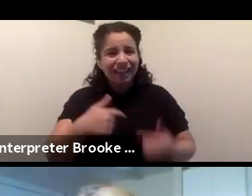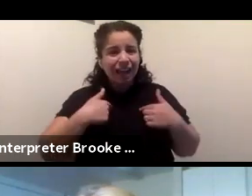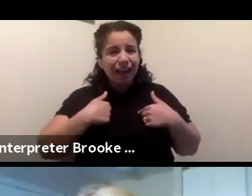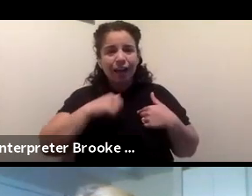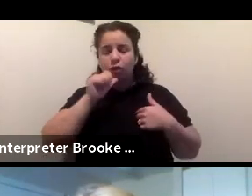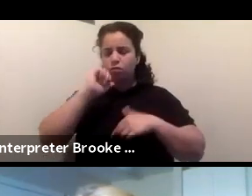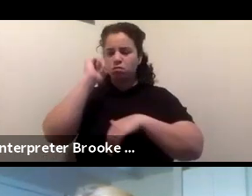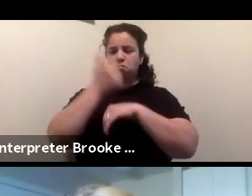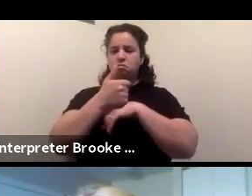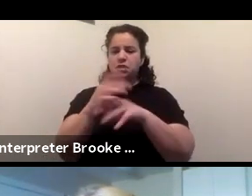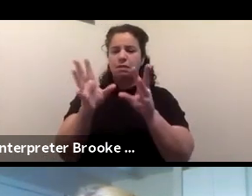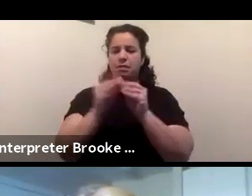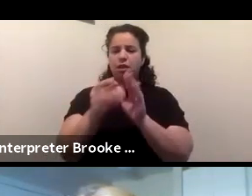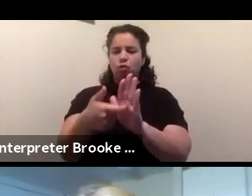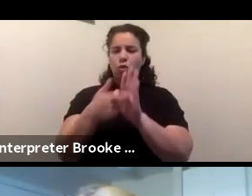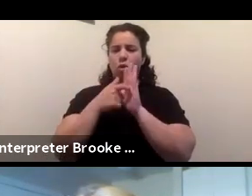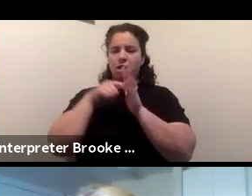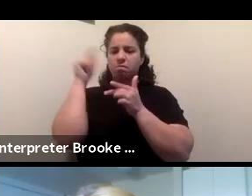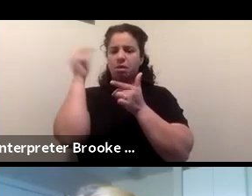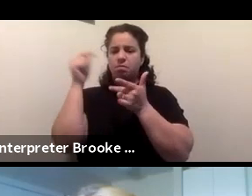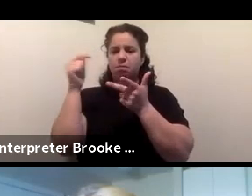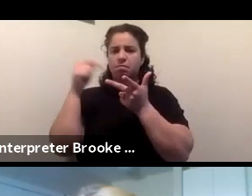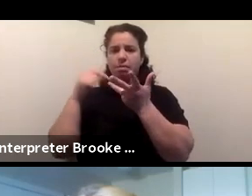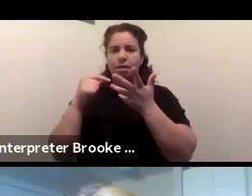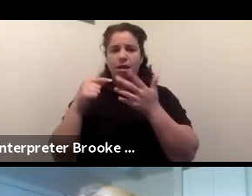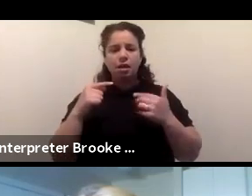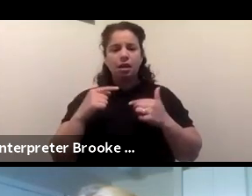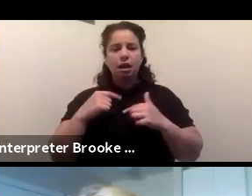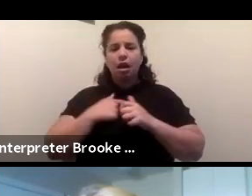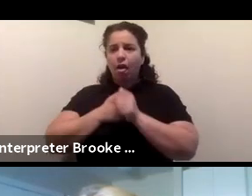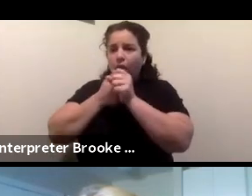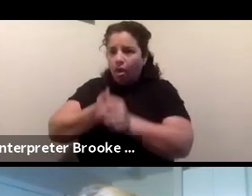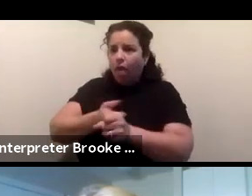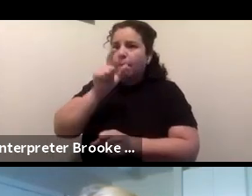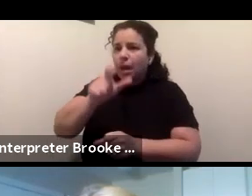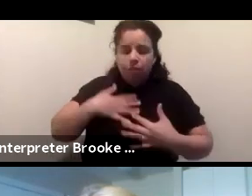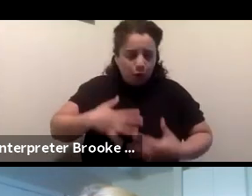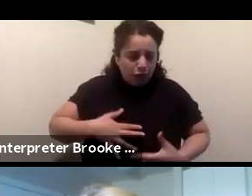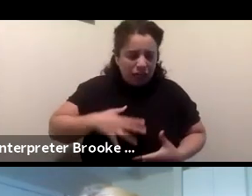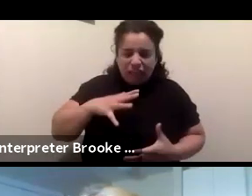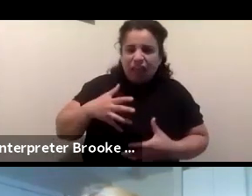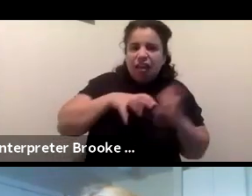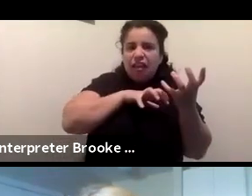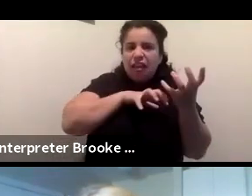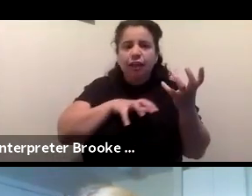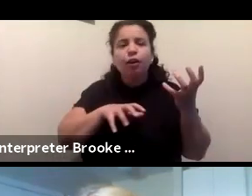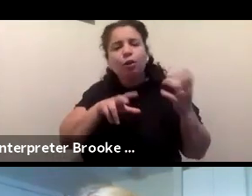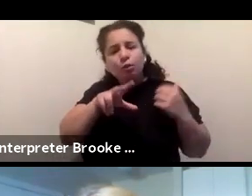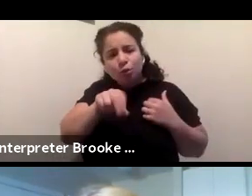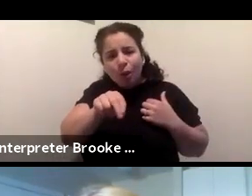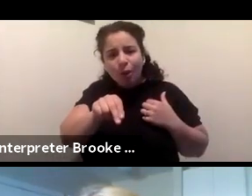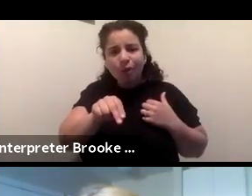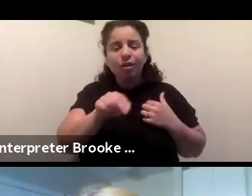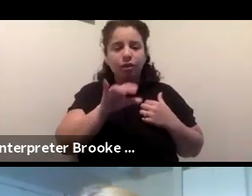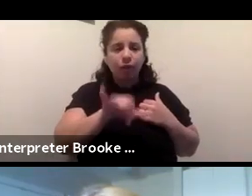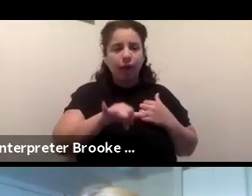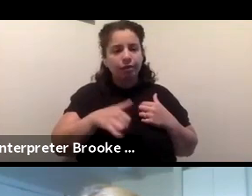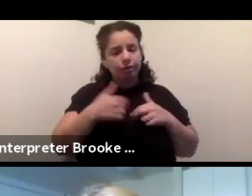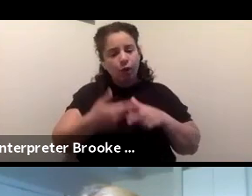meetings that require you to like hurt yourself to participate in my meetings. I call that decolonizing my meeting